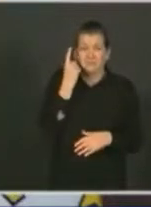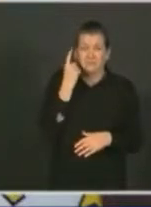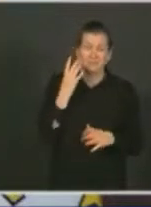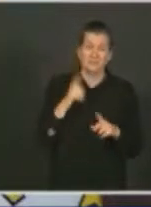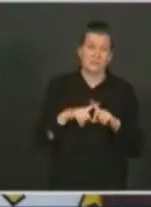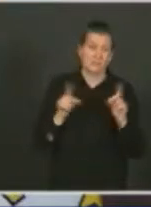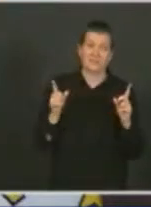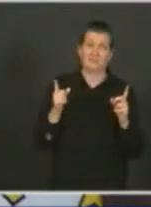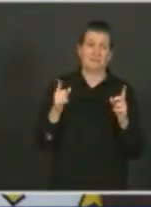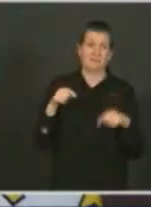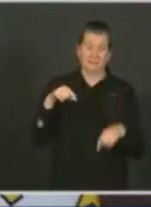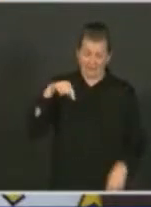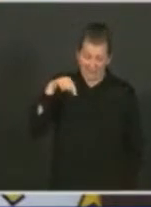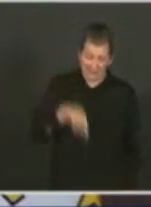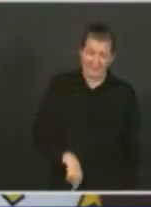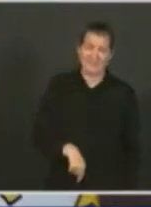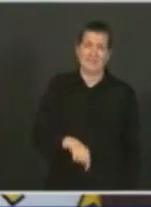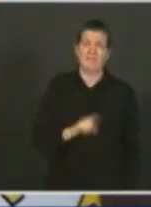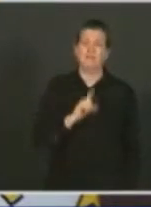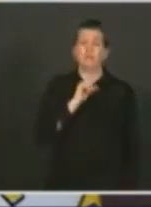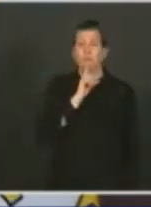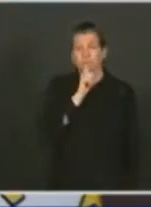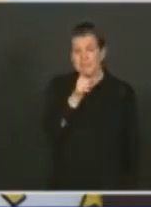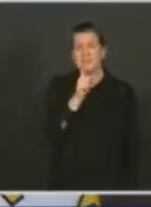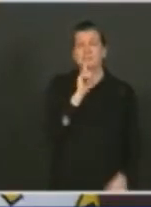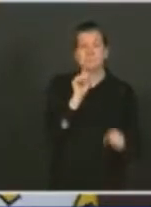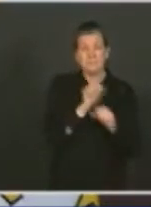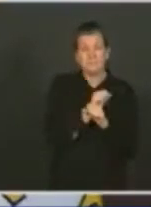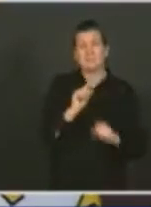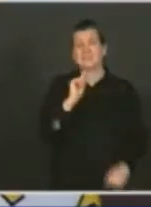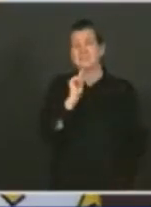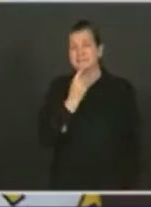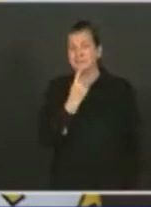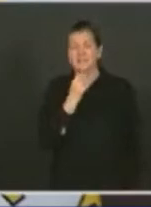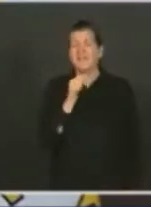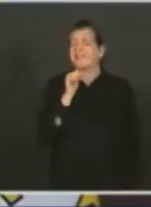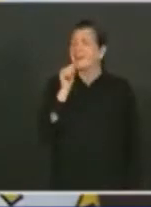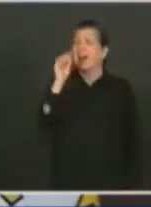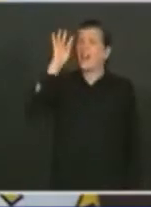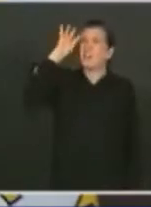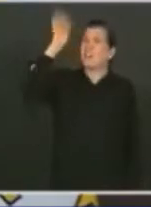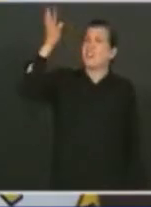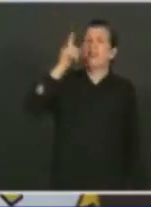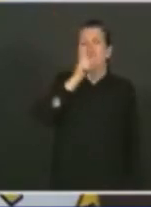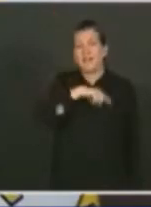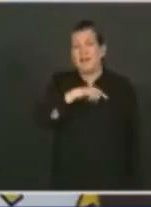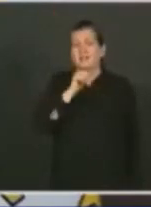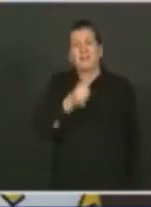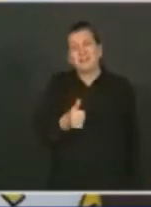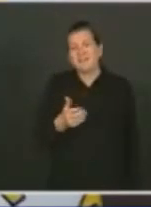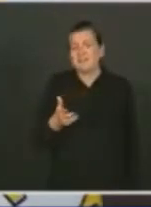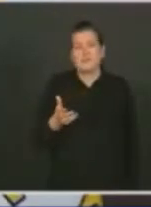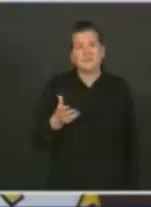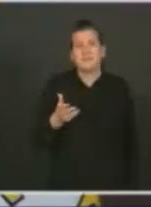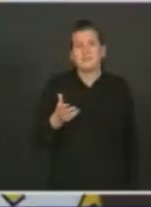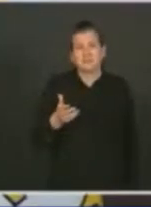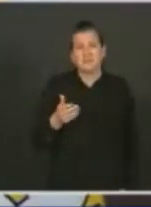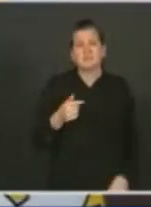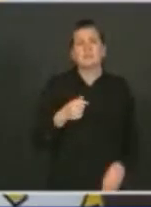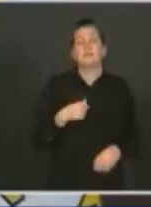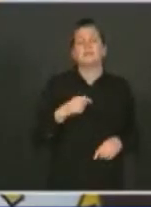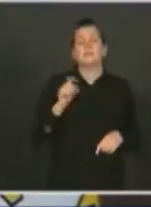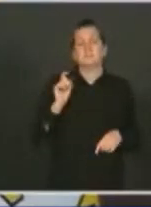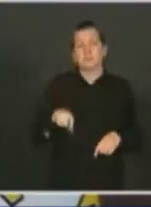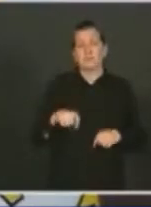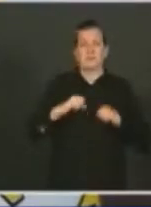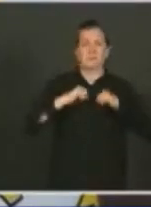today. Whether we give into the fatigue or we stay strong in our commitment to protect ourselves and one another, that is